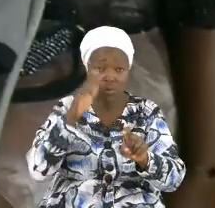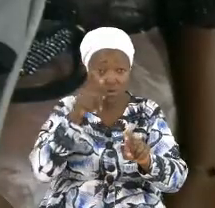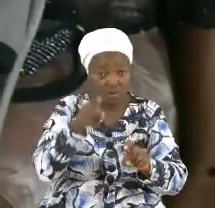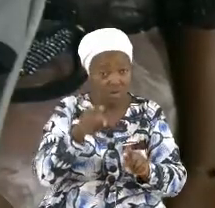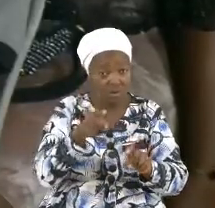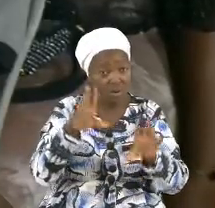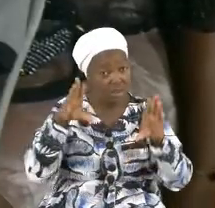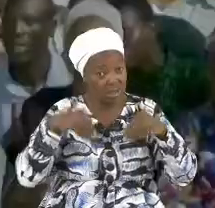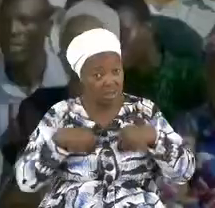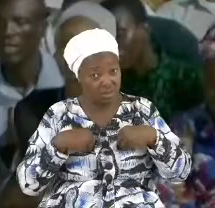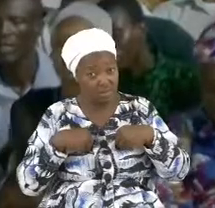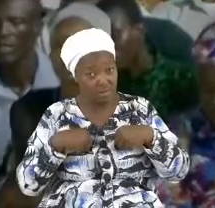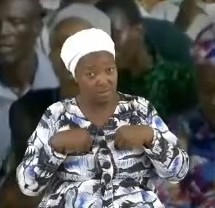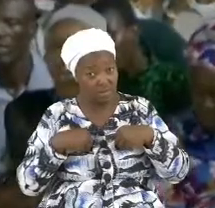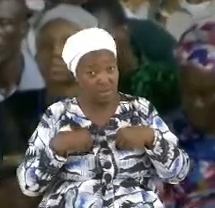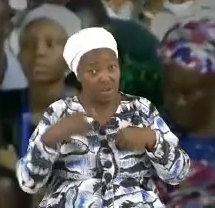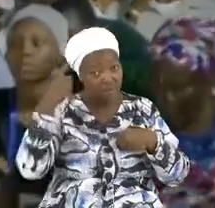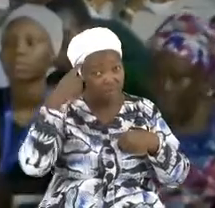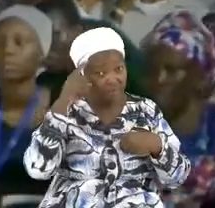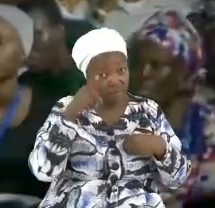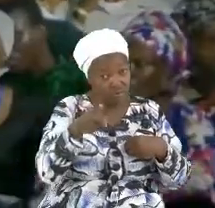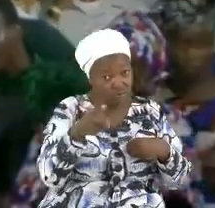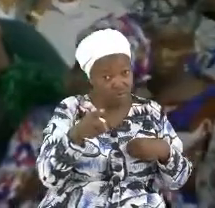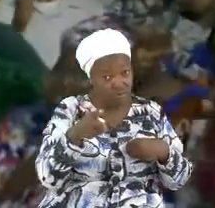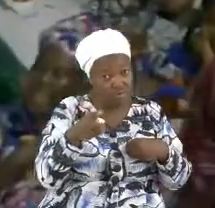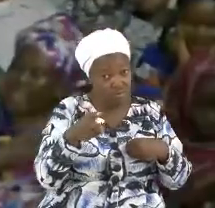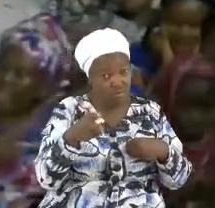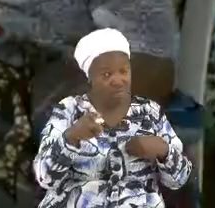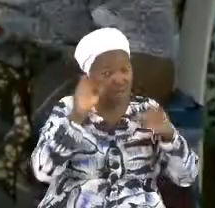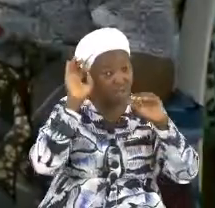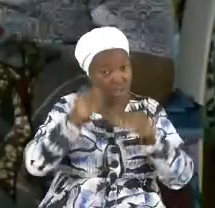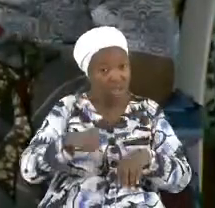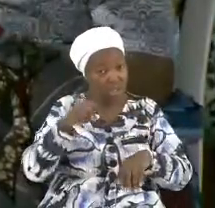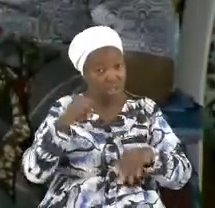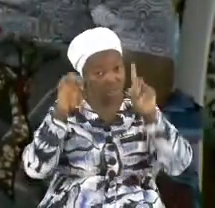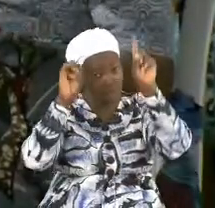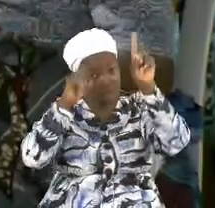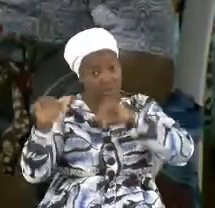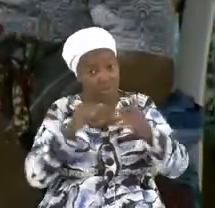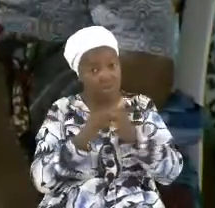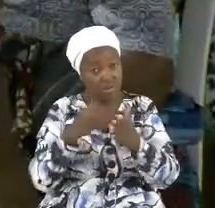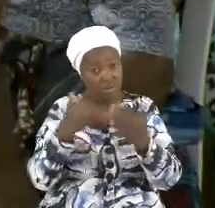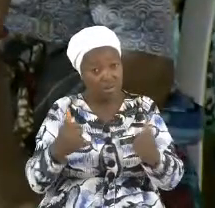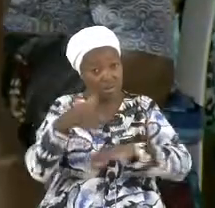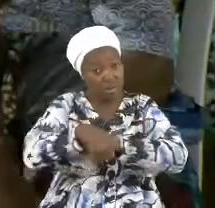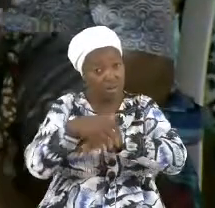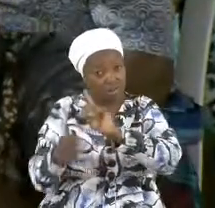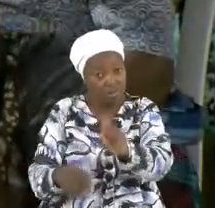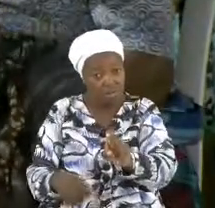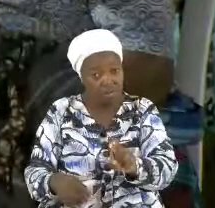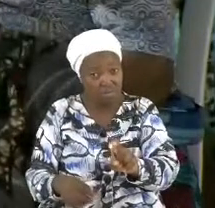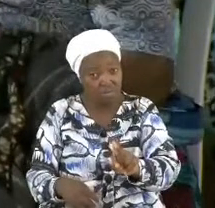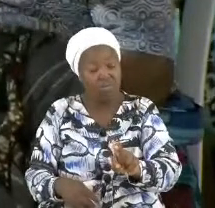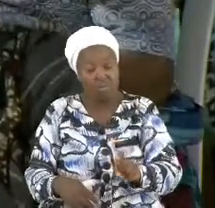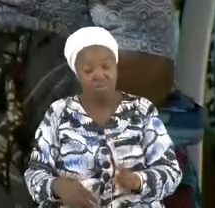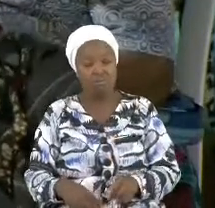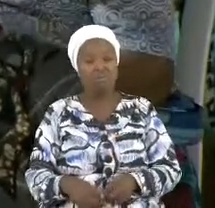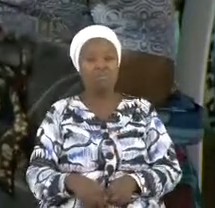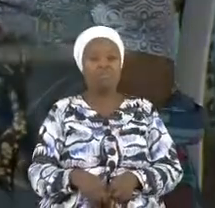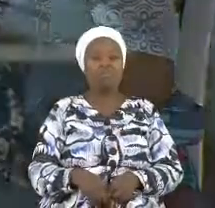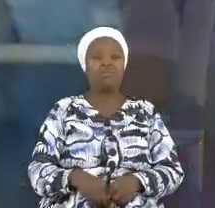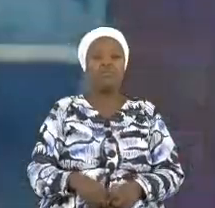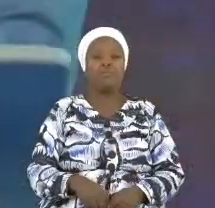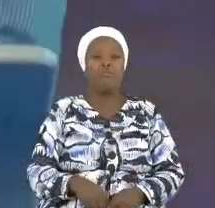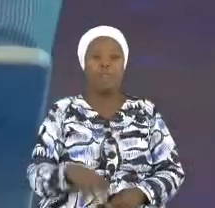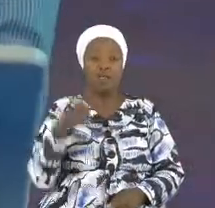you? Can he do it tonight? Look at 1 John chapter 1, first